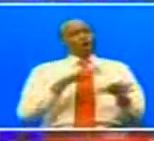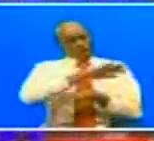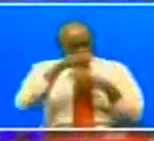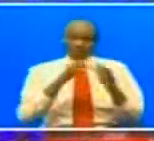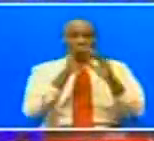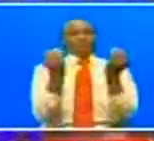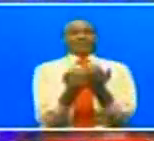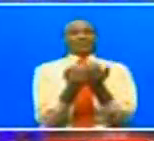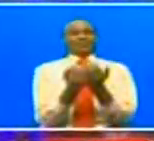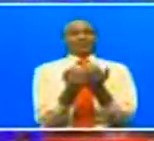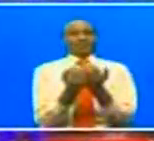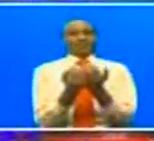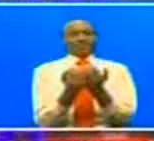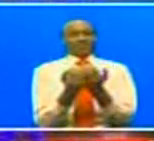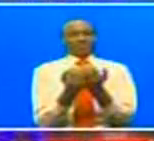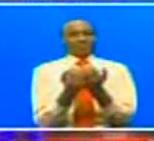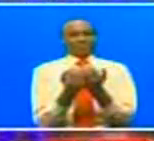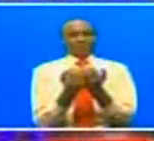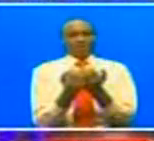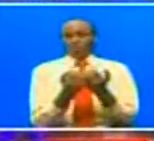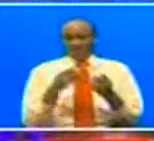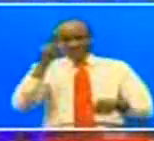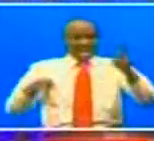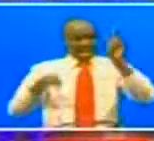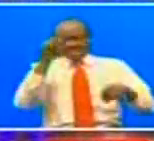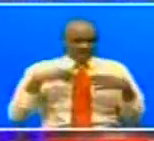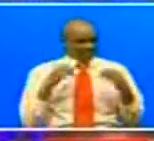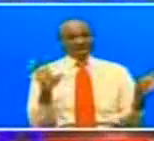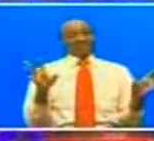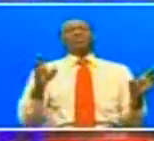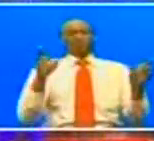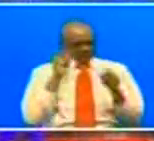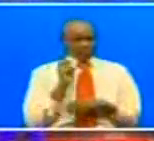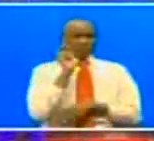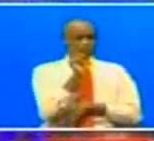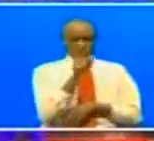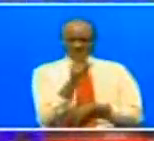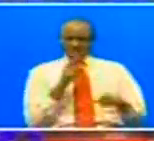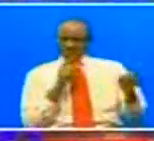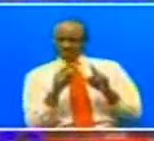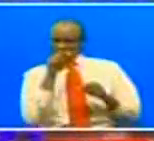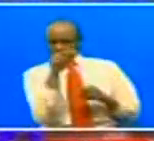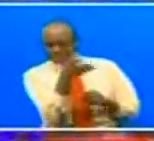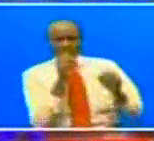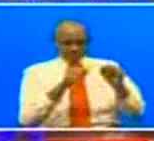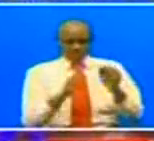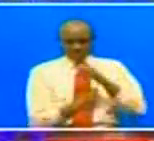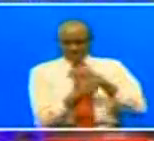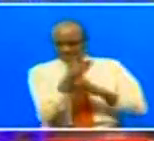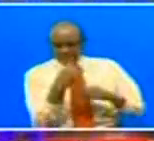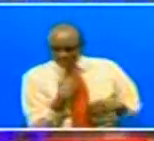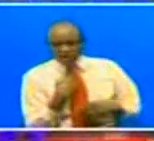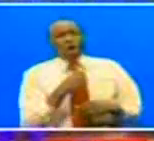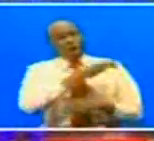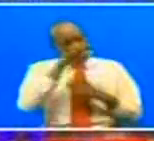the world. There is no variation, so we have to look at that threat, and we, like every country, have a